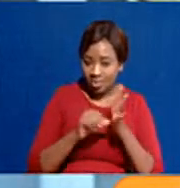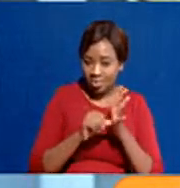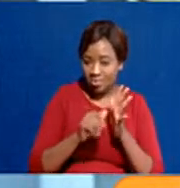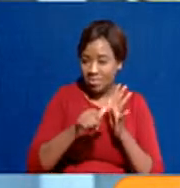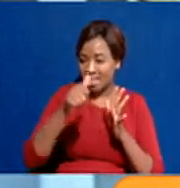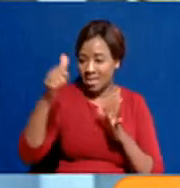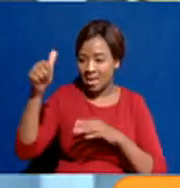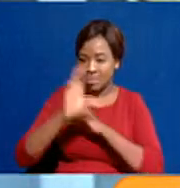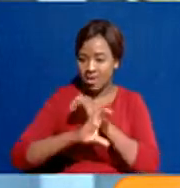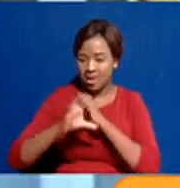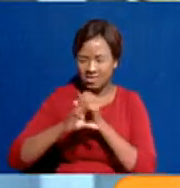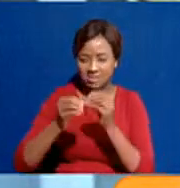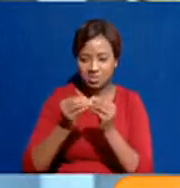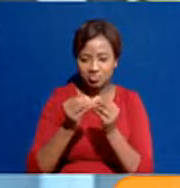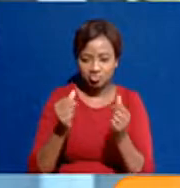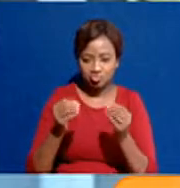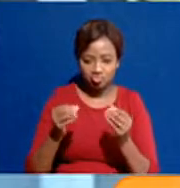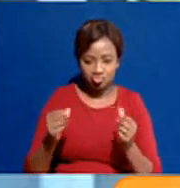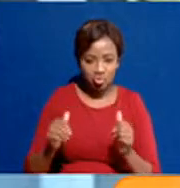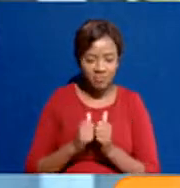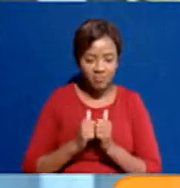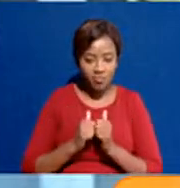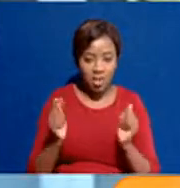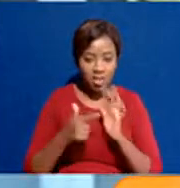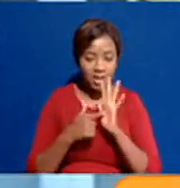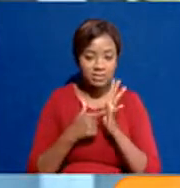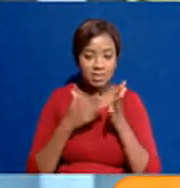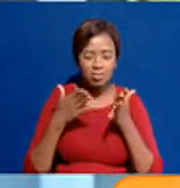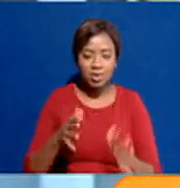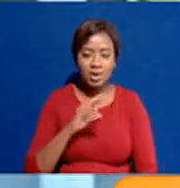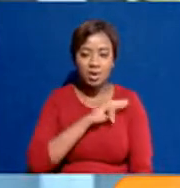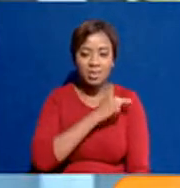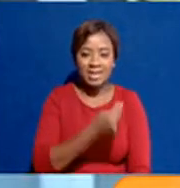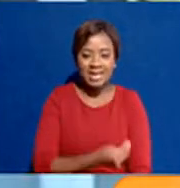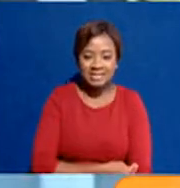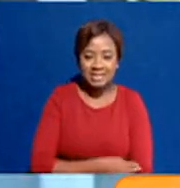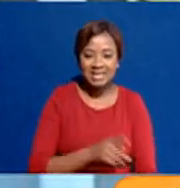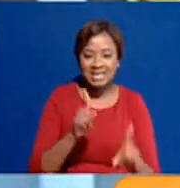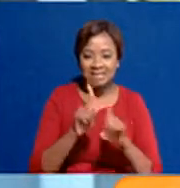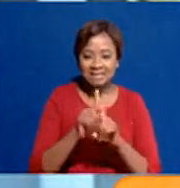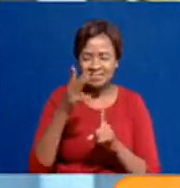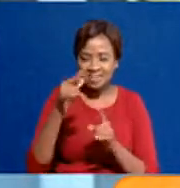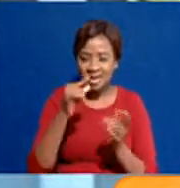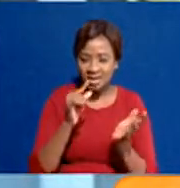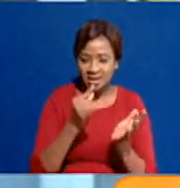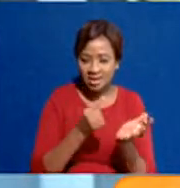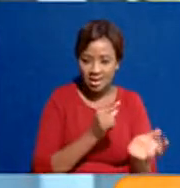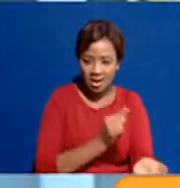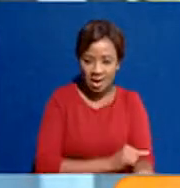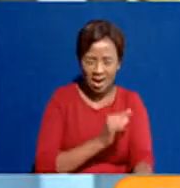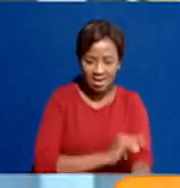very, very effectively. Right now in Nigeria and Ghana, which are countries that have had serious